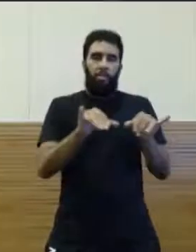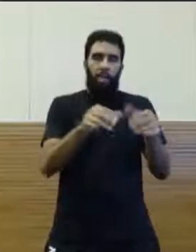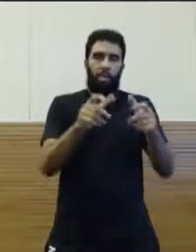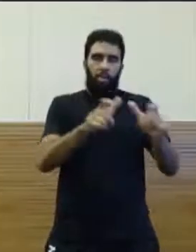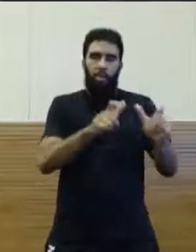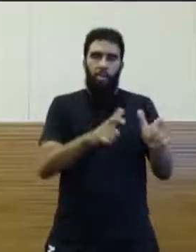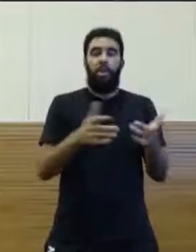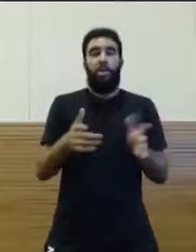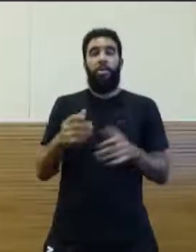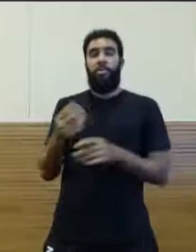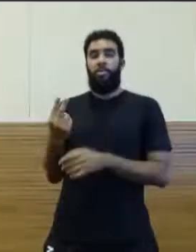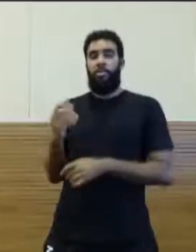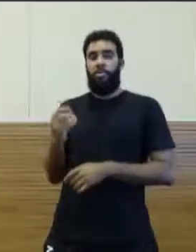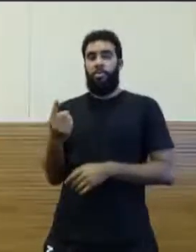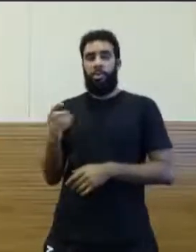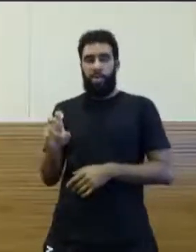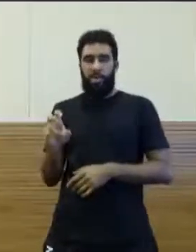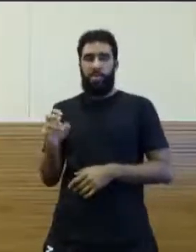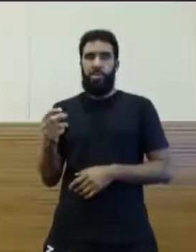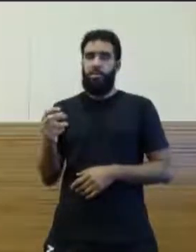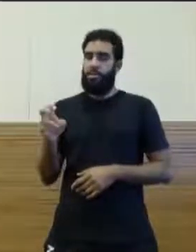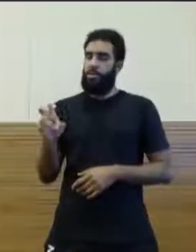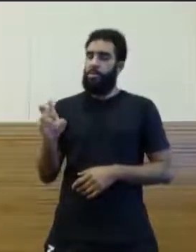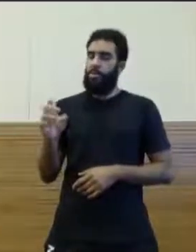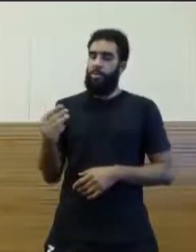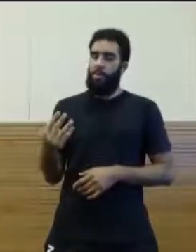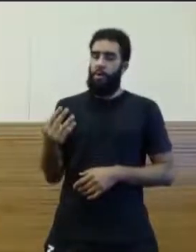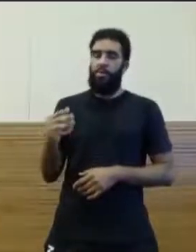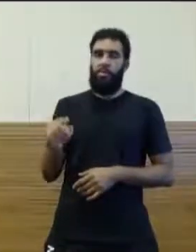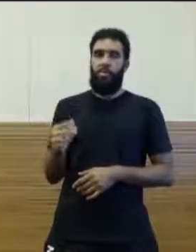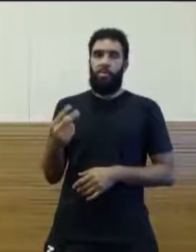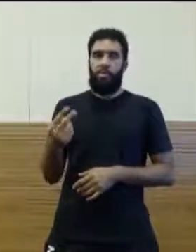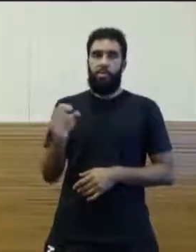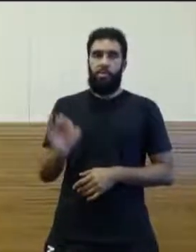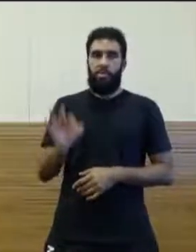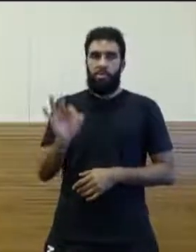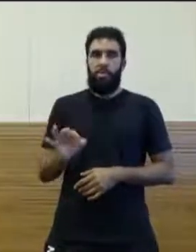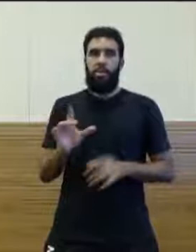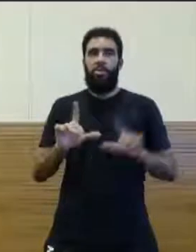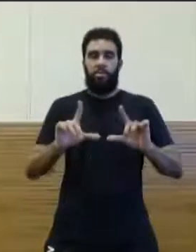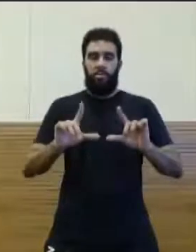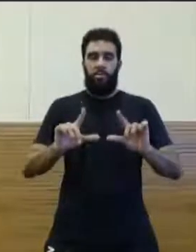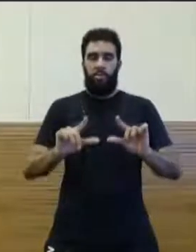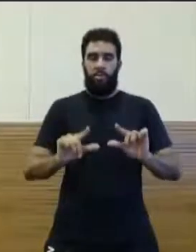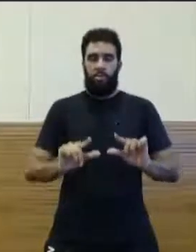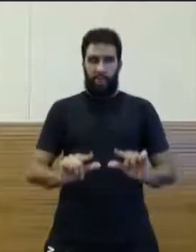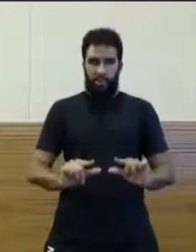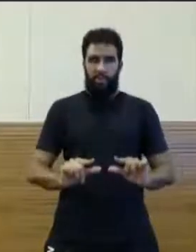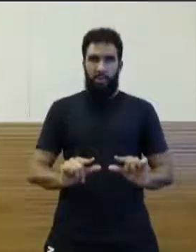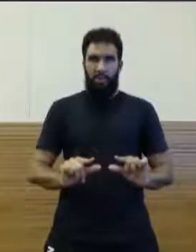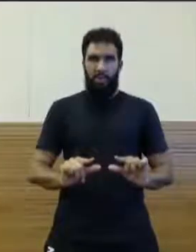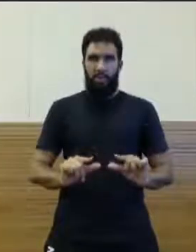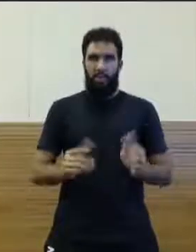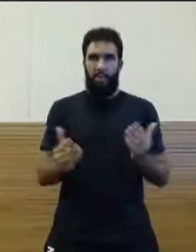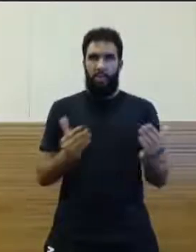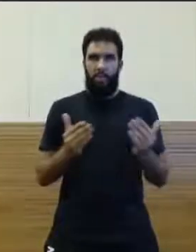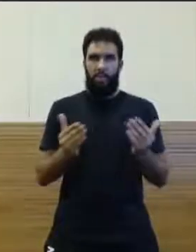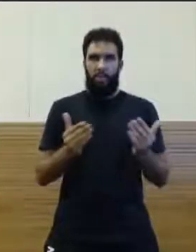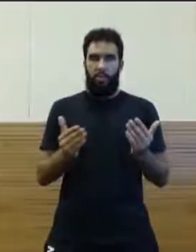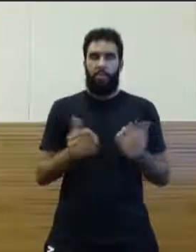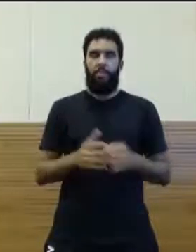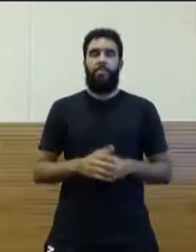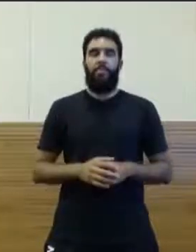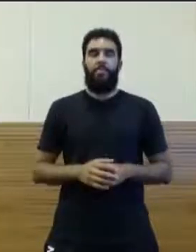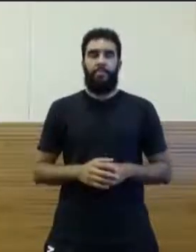and was 54.2 in 2015, having been reduced in